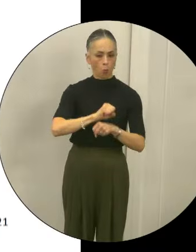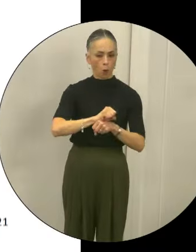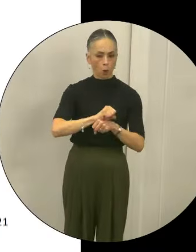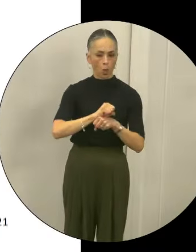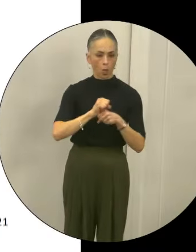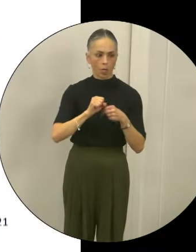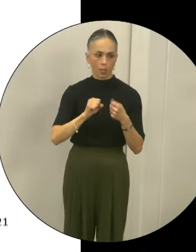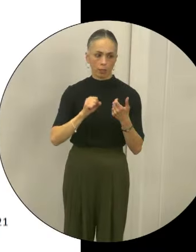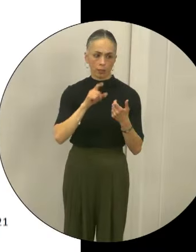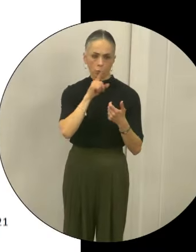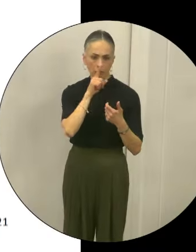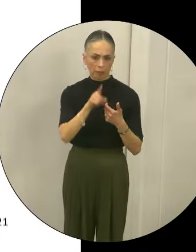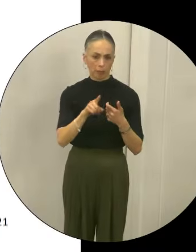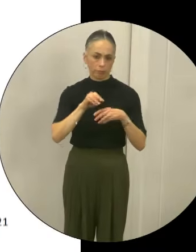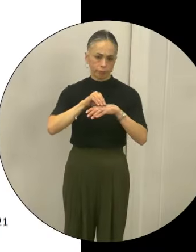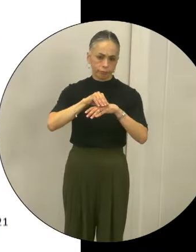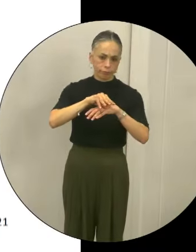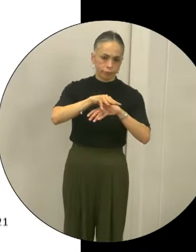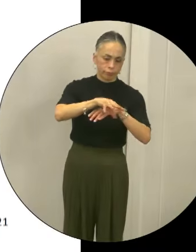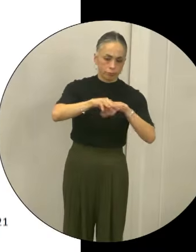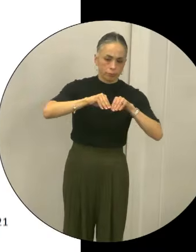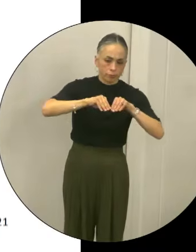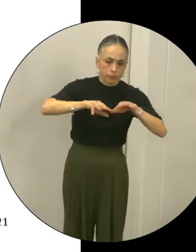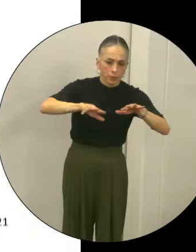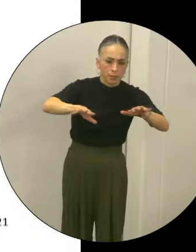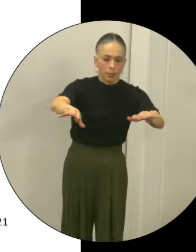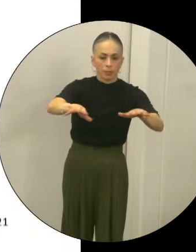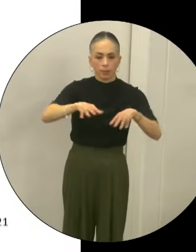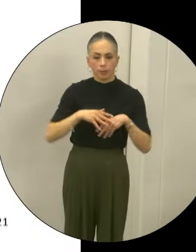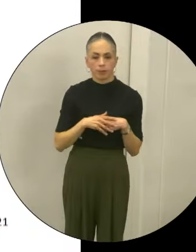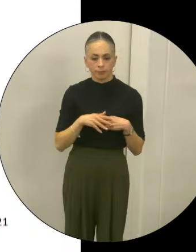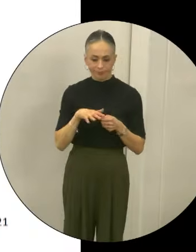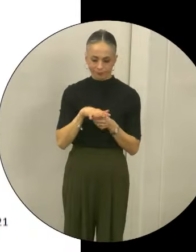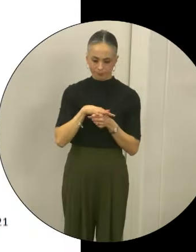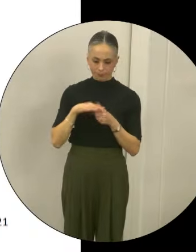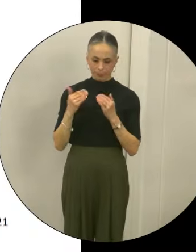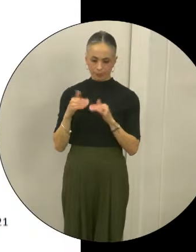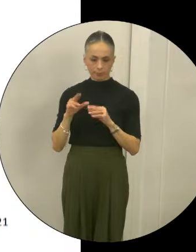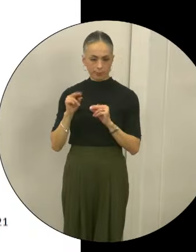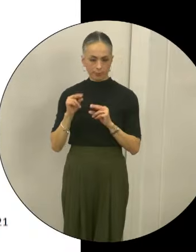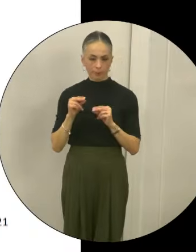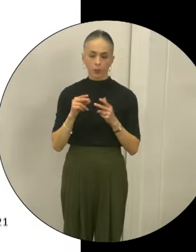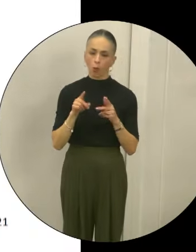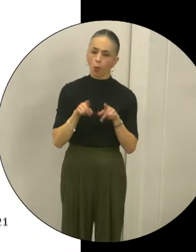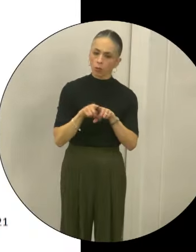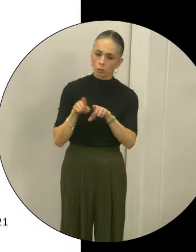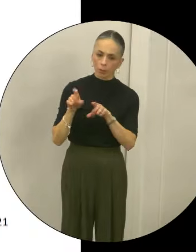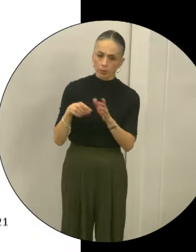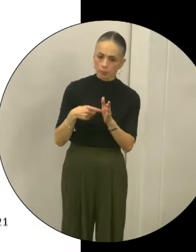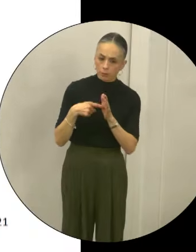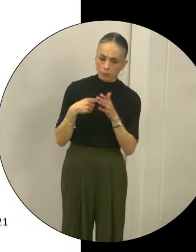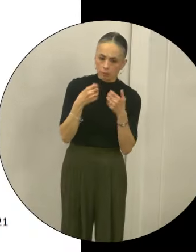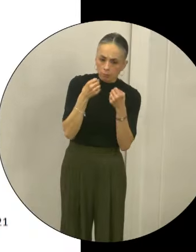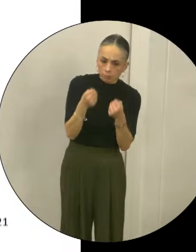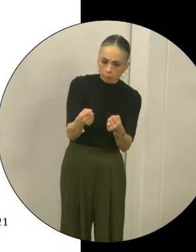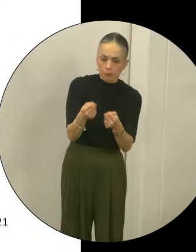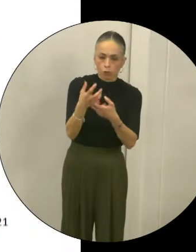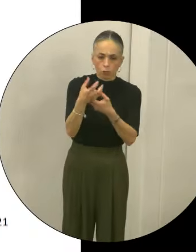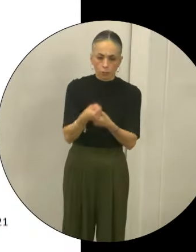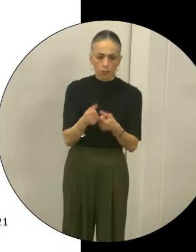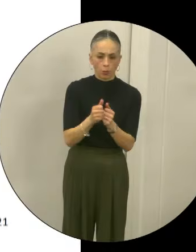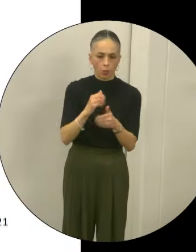beyond ensuring safety. It also requires building trust and strong partnership with the entire family unit.